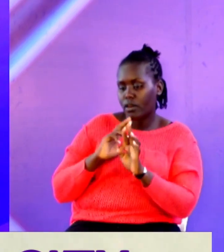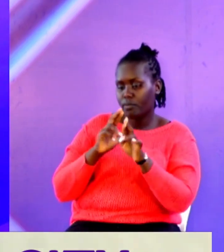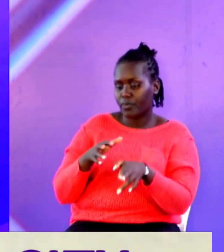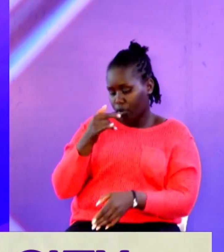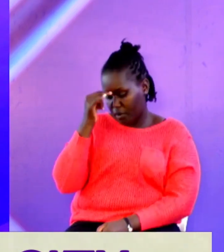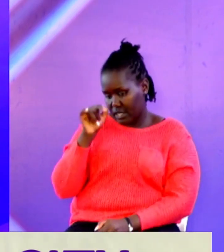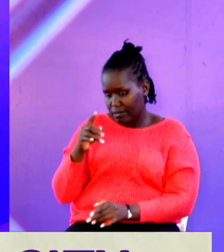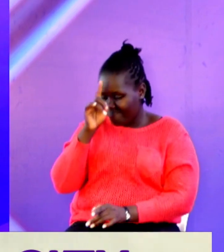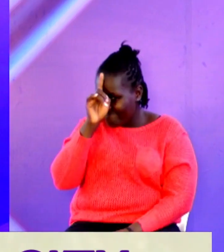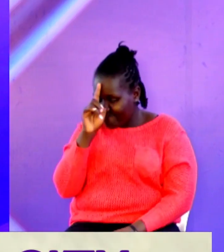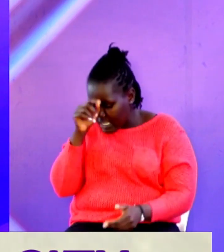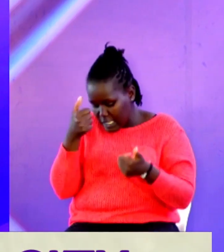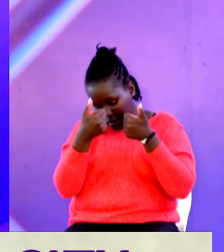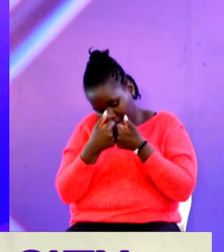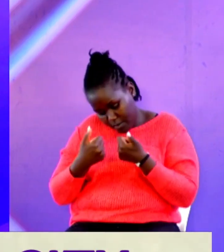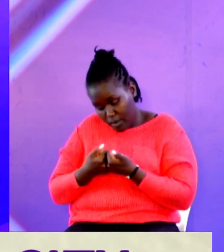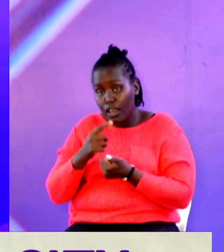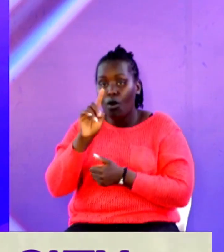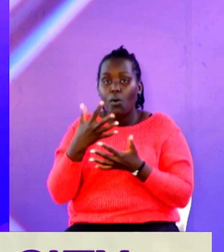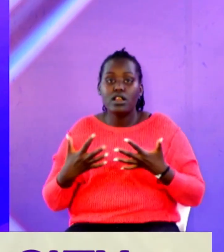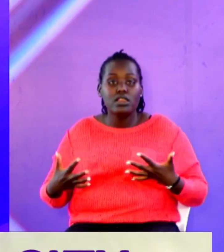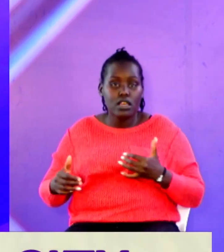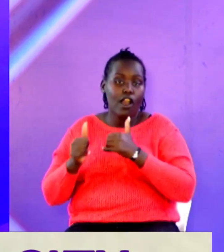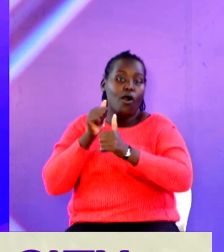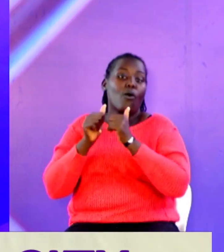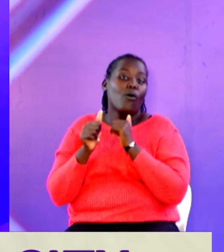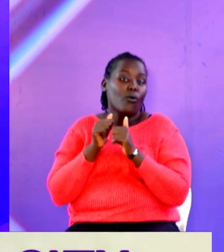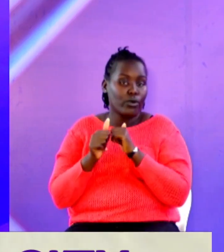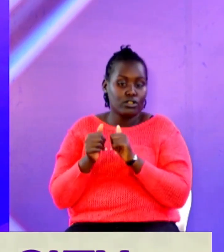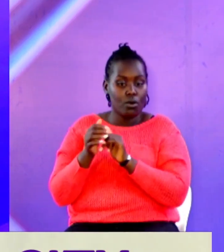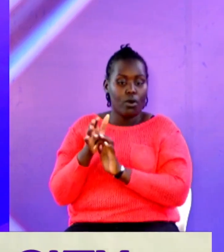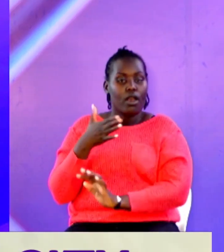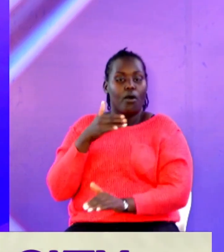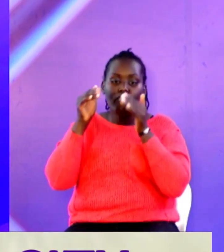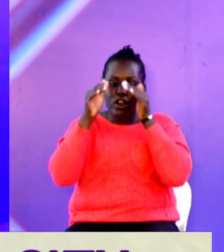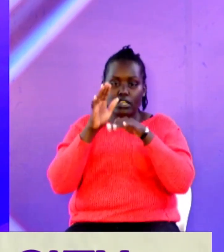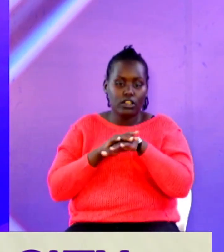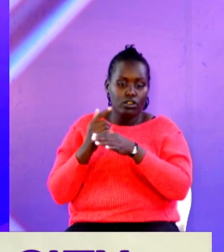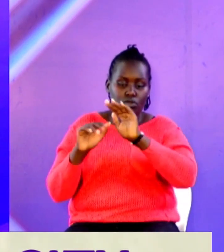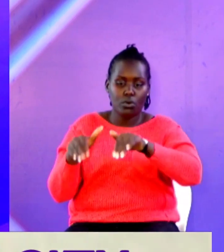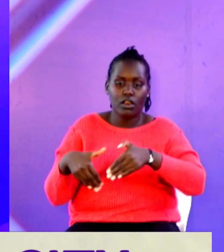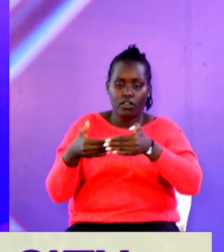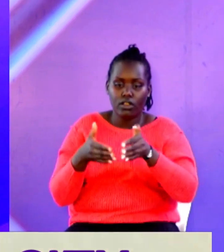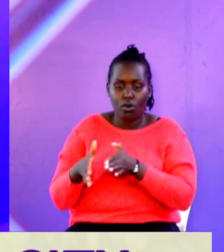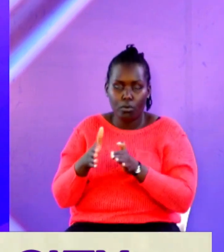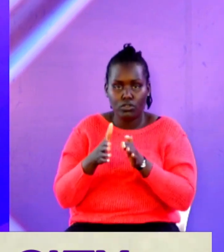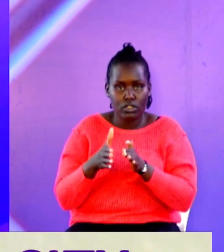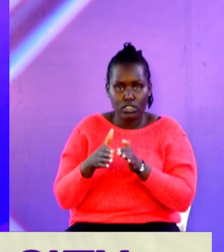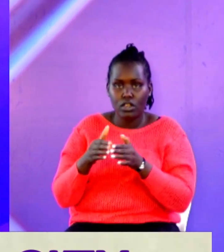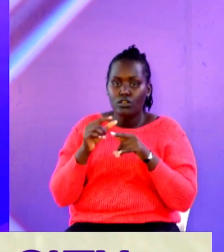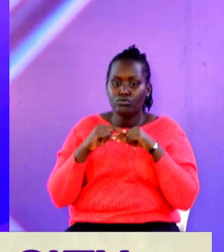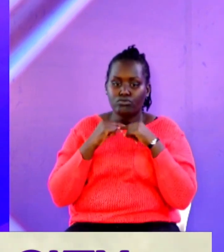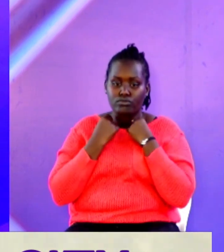serious competition. And one thing that is that we are looking at, we have been given that opportunity to